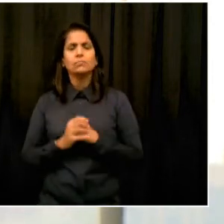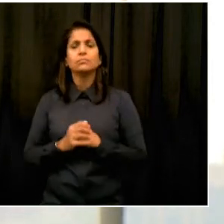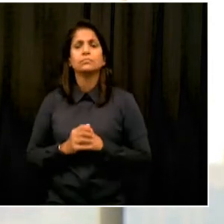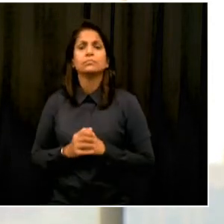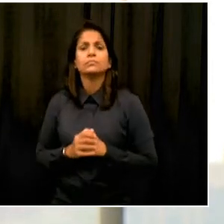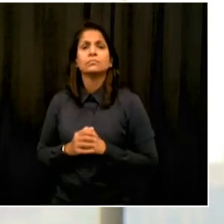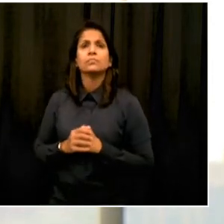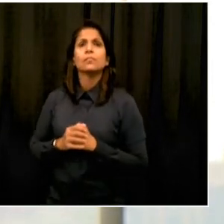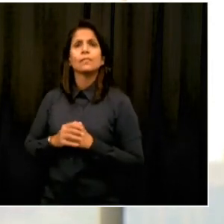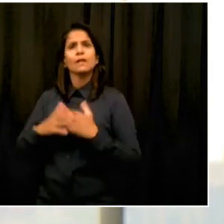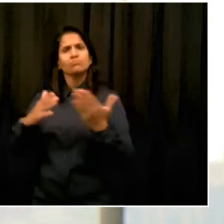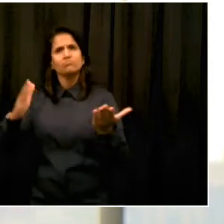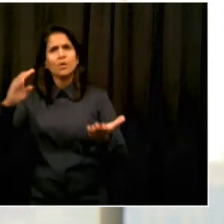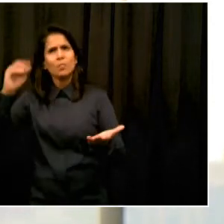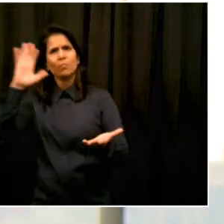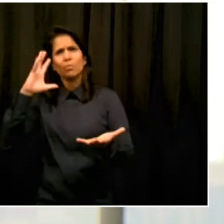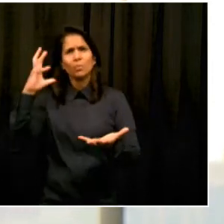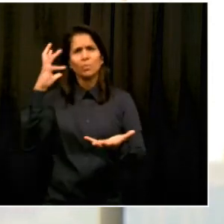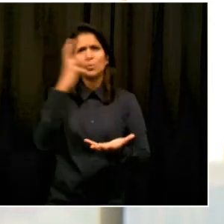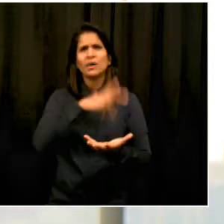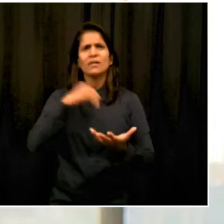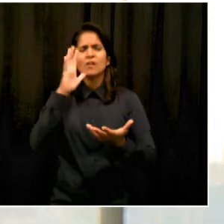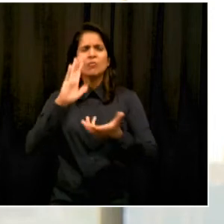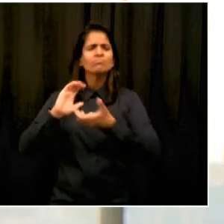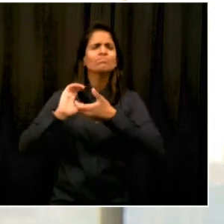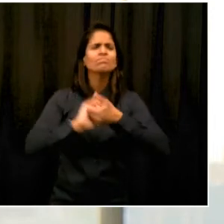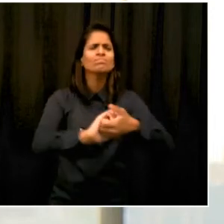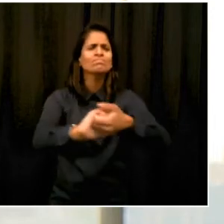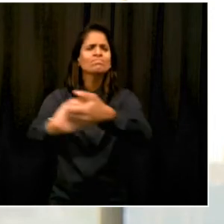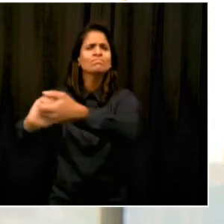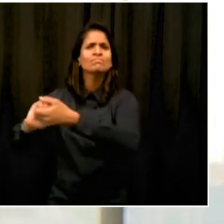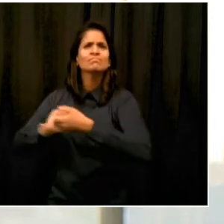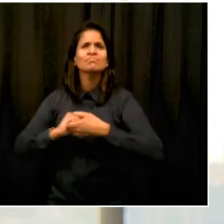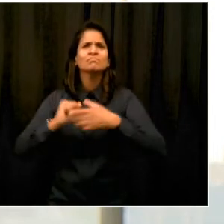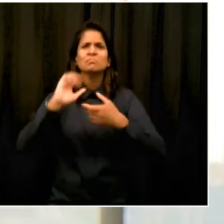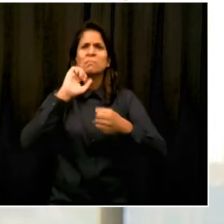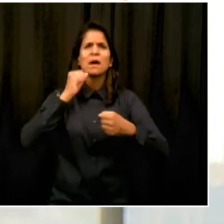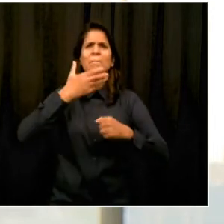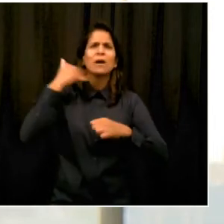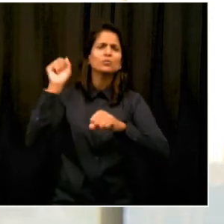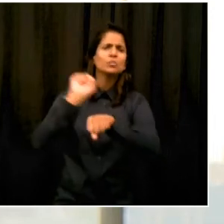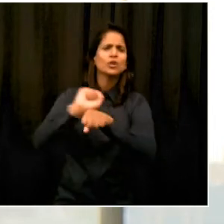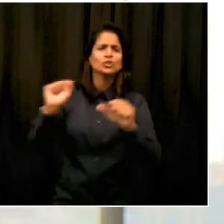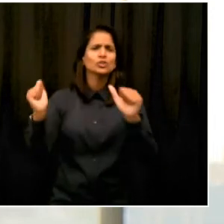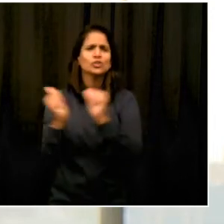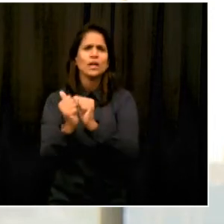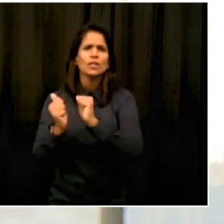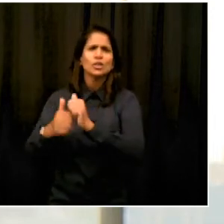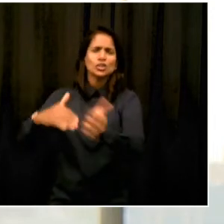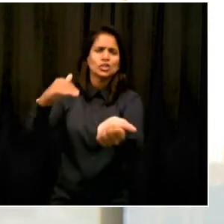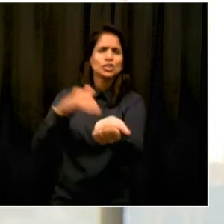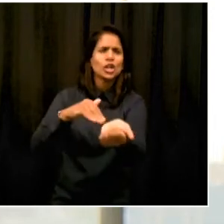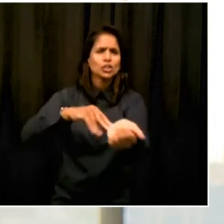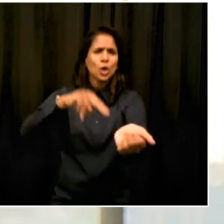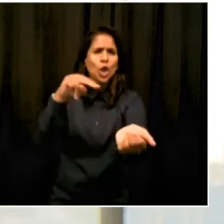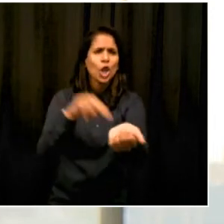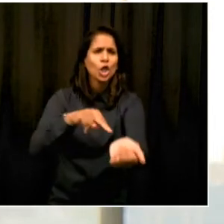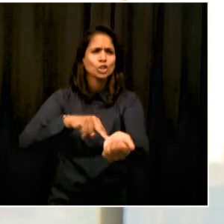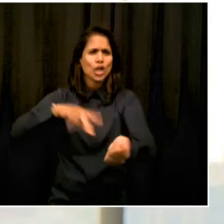worked together, but they will work together now in common cause. Doctors and nurses, academic